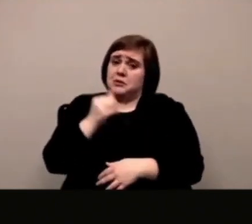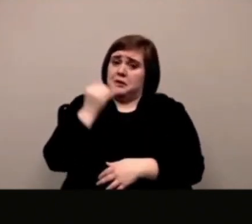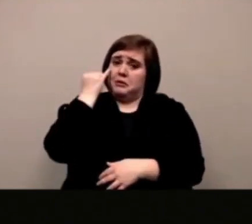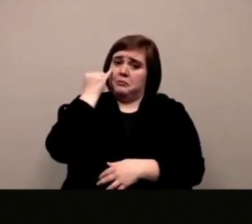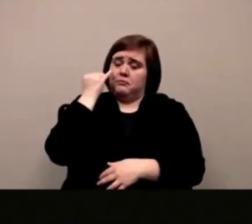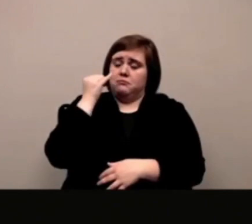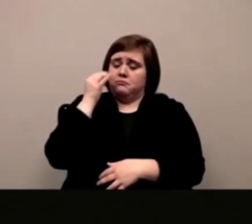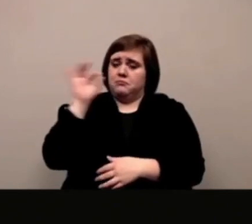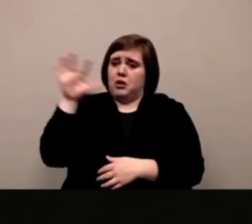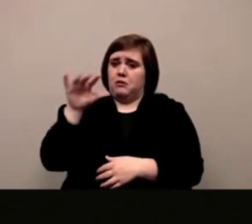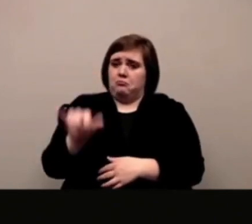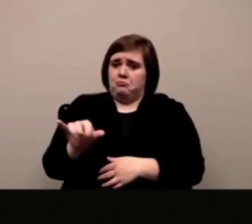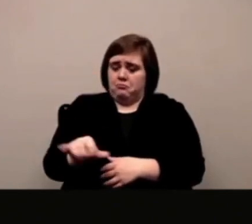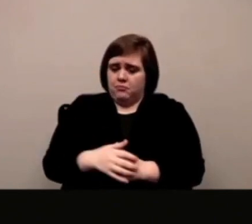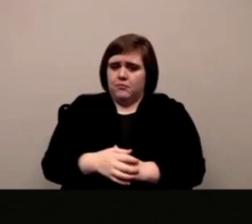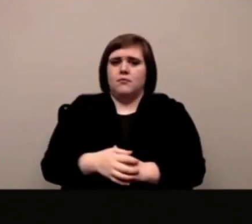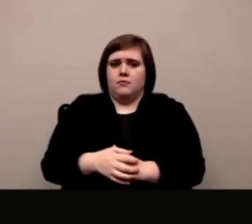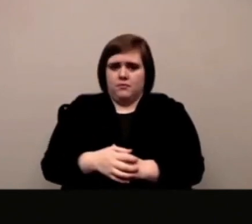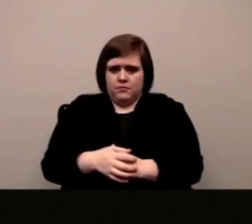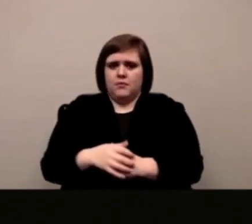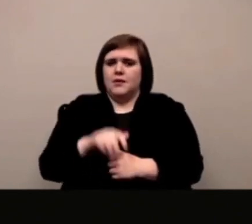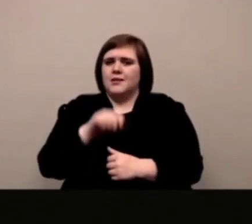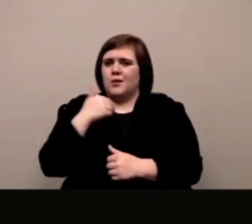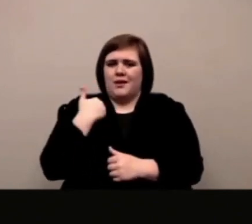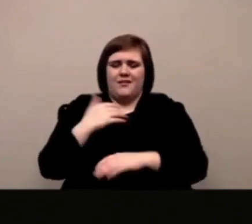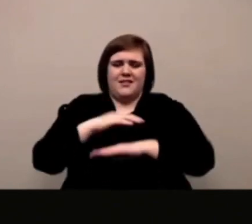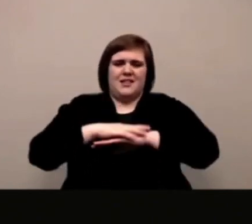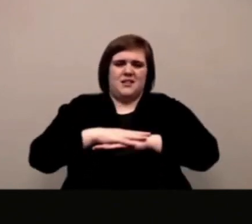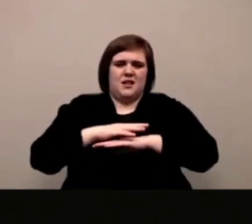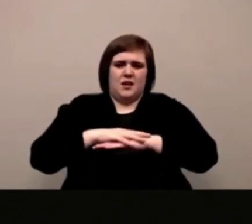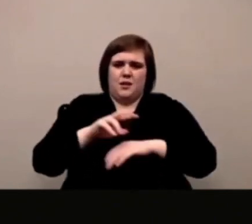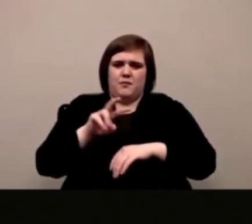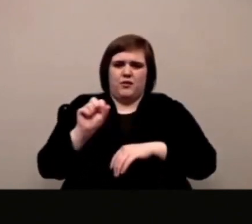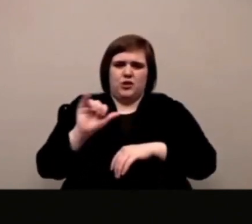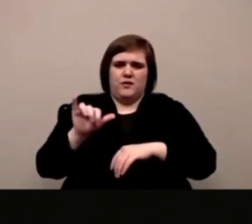do not, unfortunately, have it available in the desktop version. Scratch Lab is just